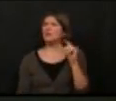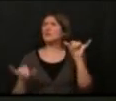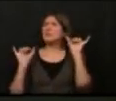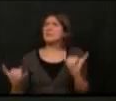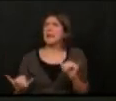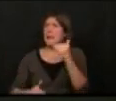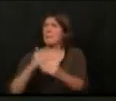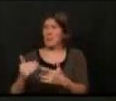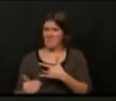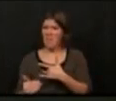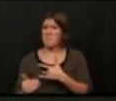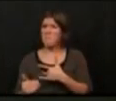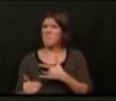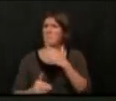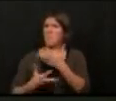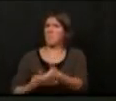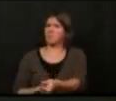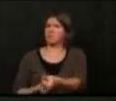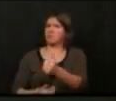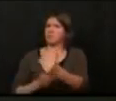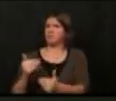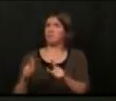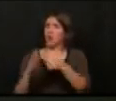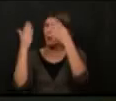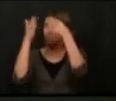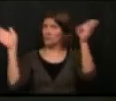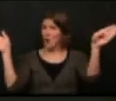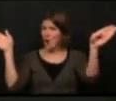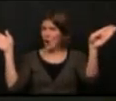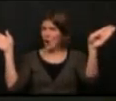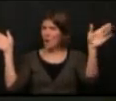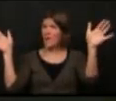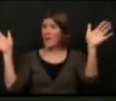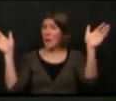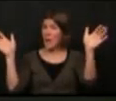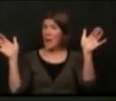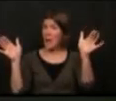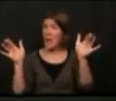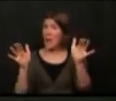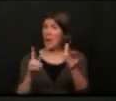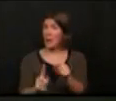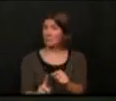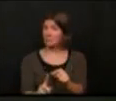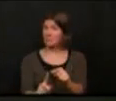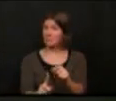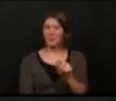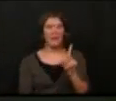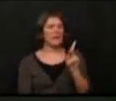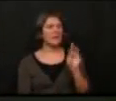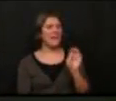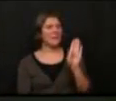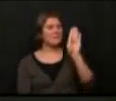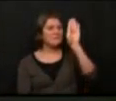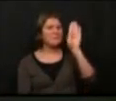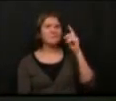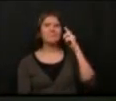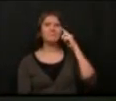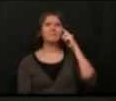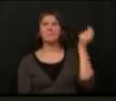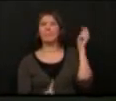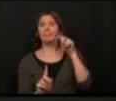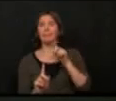and I agree with Donna, let's start broad and, and go ahead, sorry. Okay. When is the, I'm just going to go back to police fire